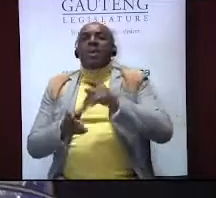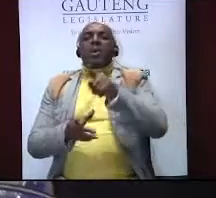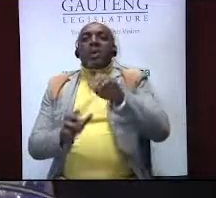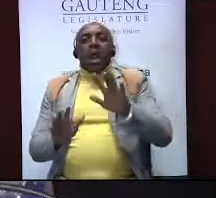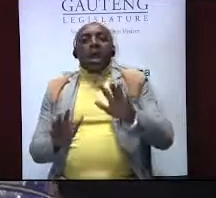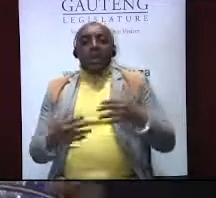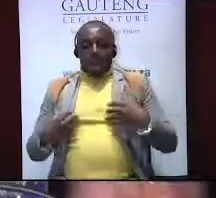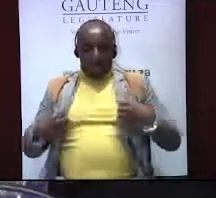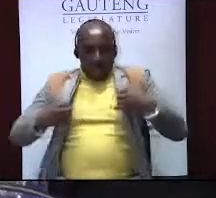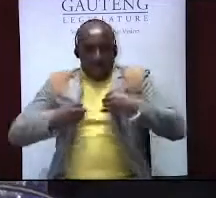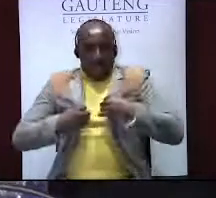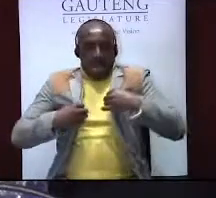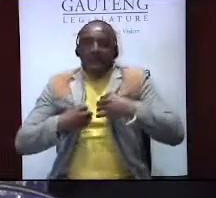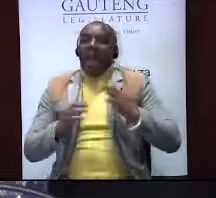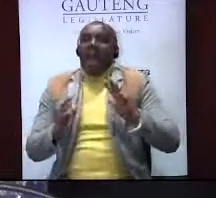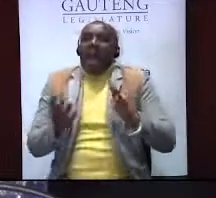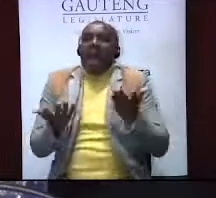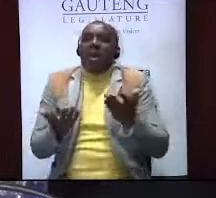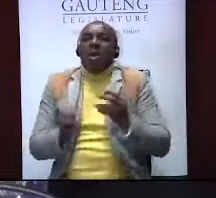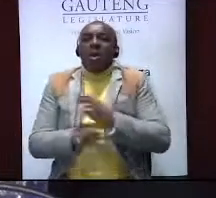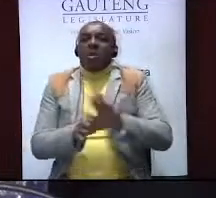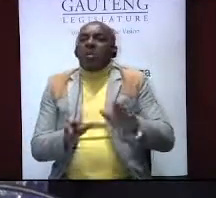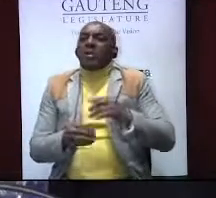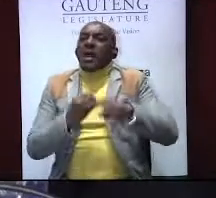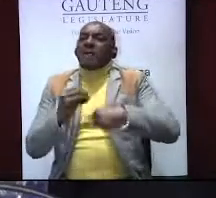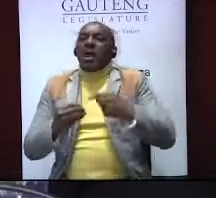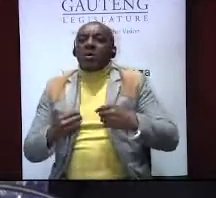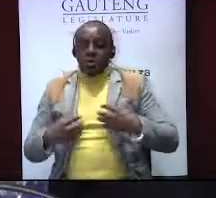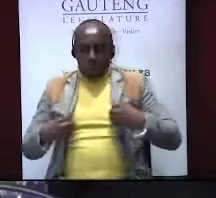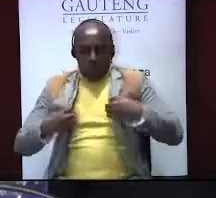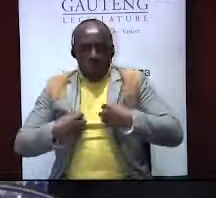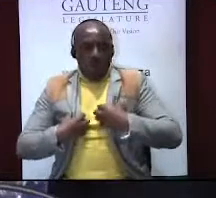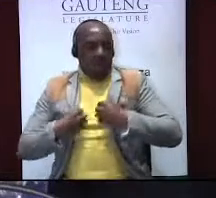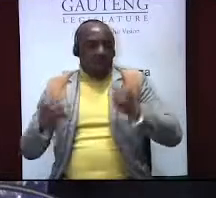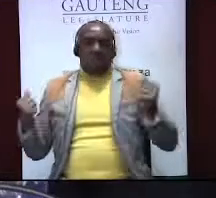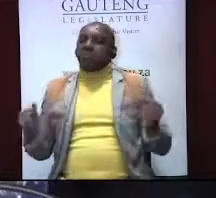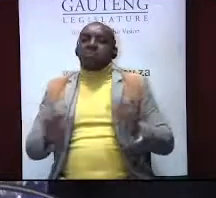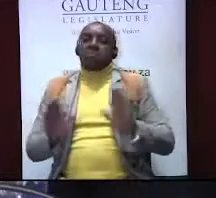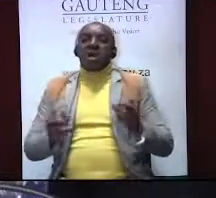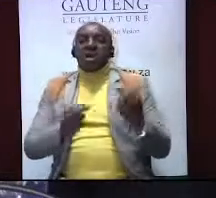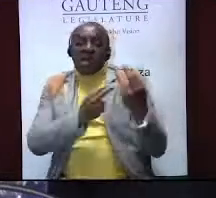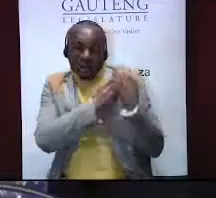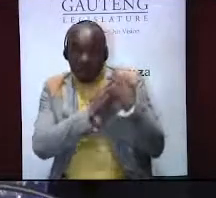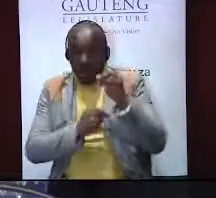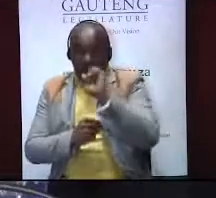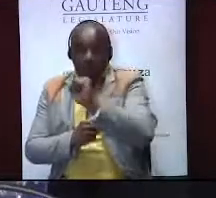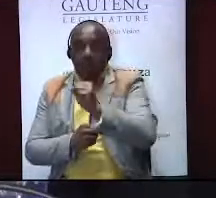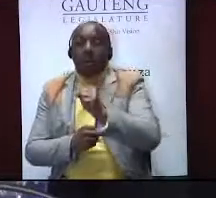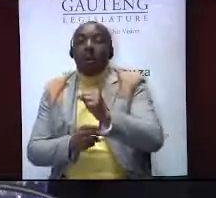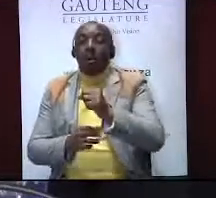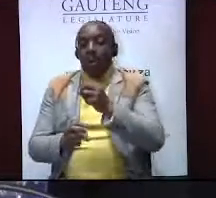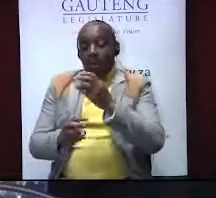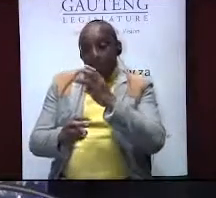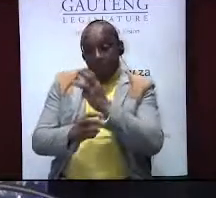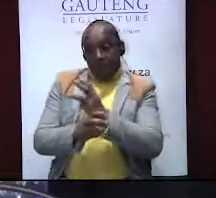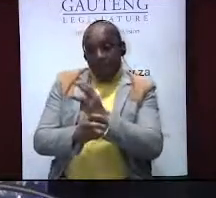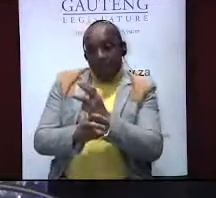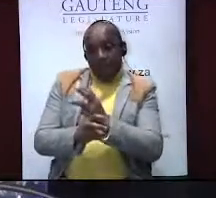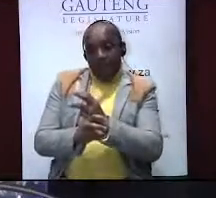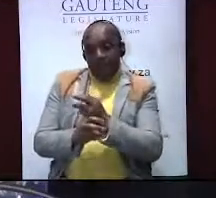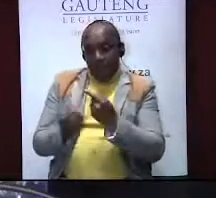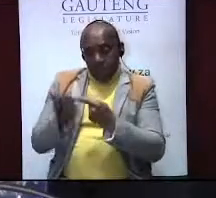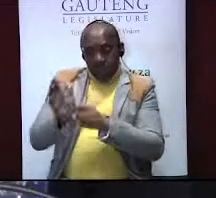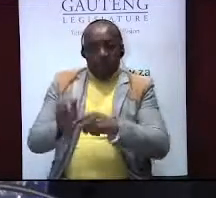necessarily revealing clothes or what, because it is your duty, me. Bonsangwana how must know how to